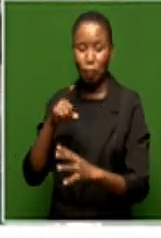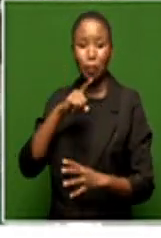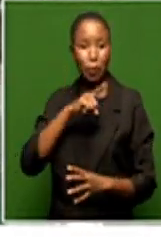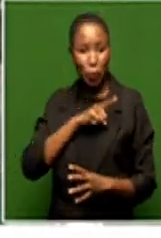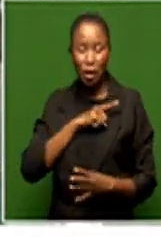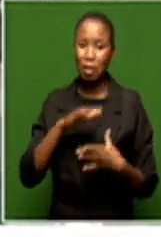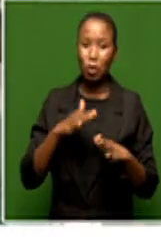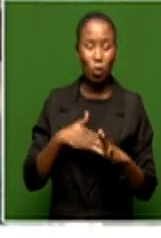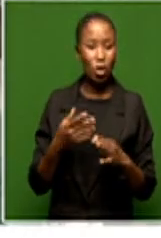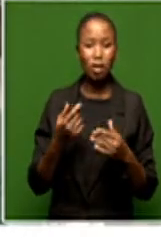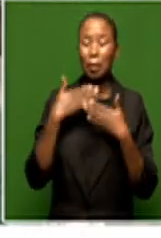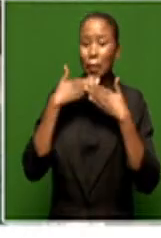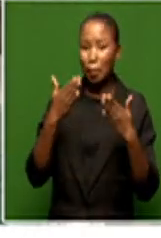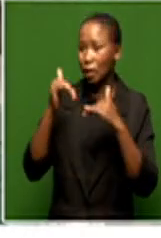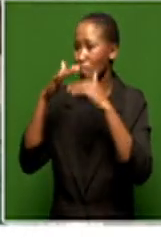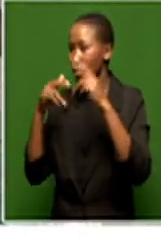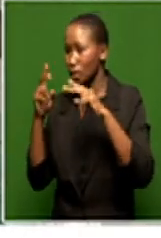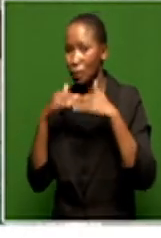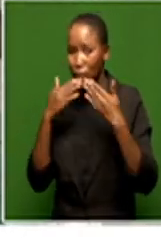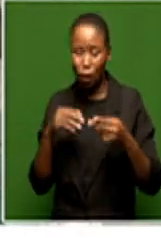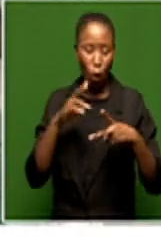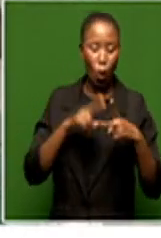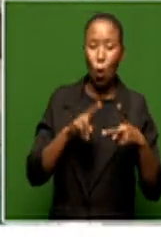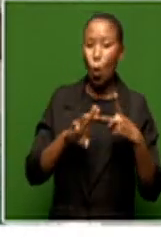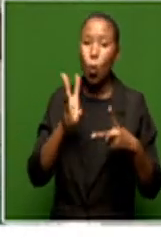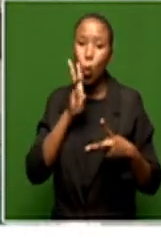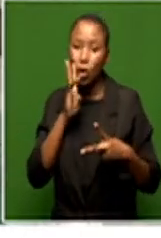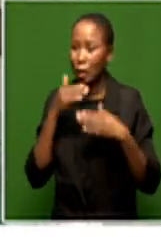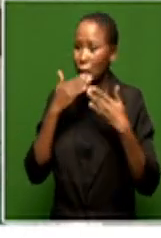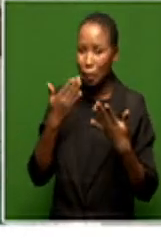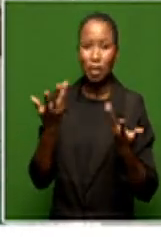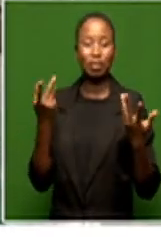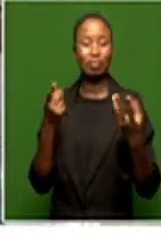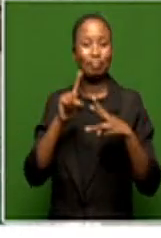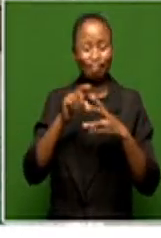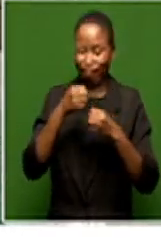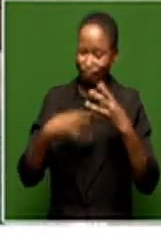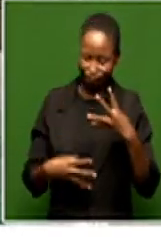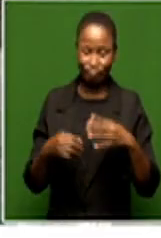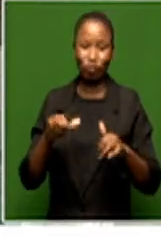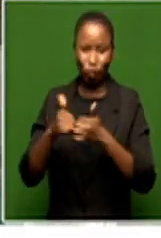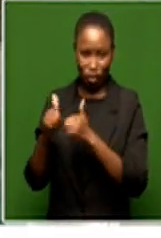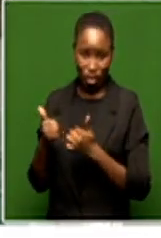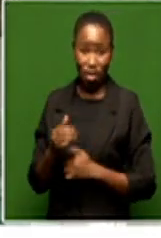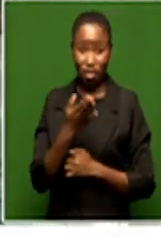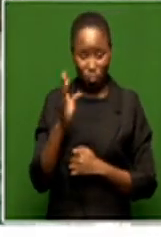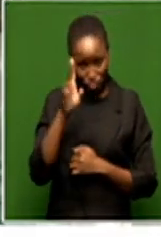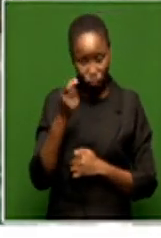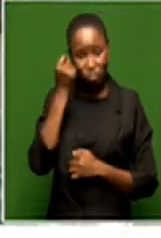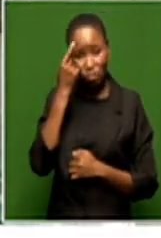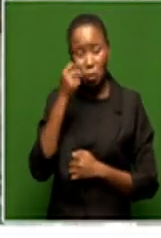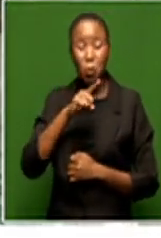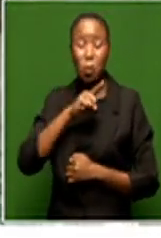ablution facilities, lack of sanitation and water. And these should therefore be understood to be some of the reasons